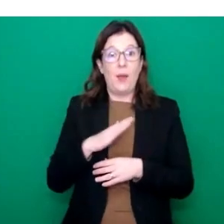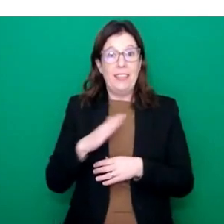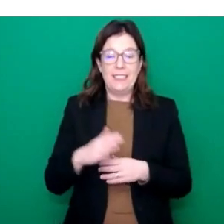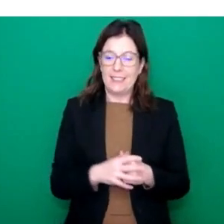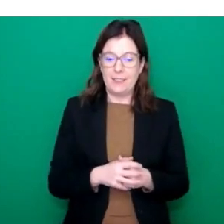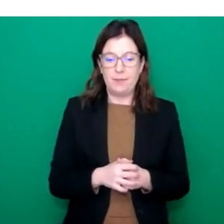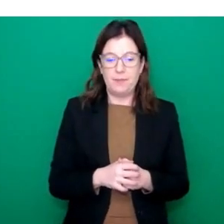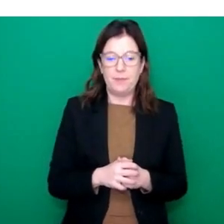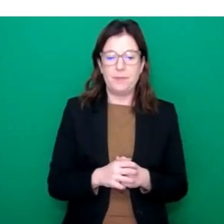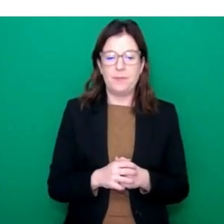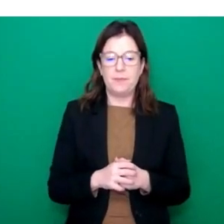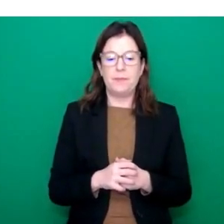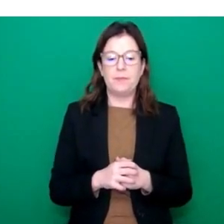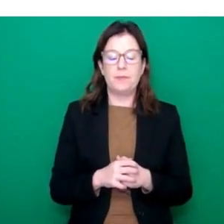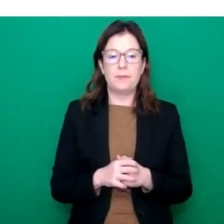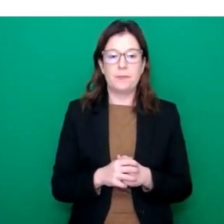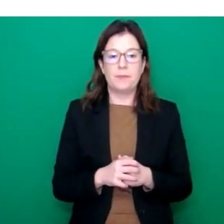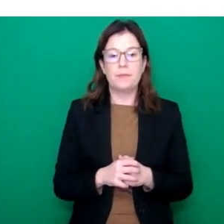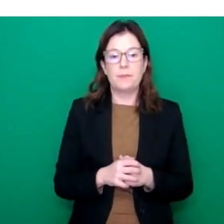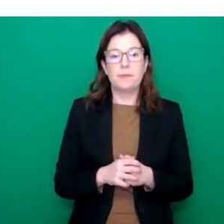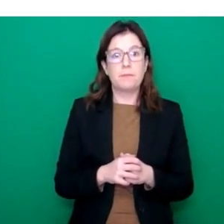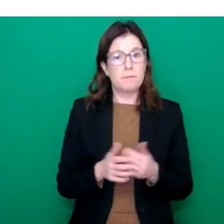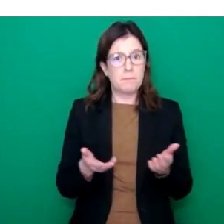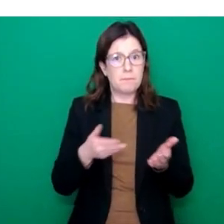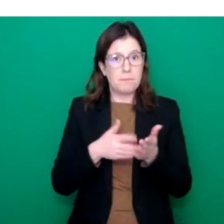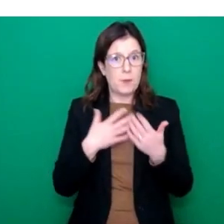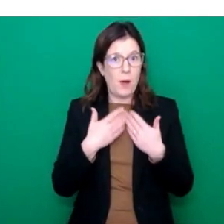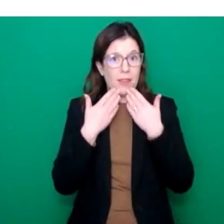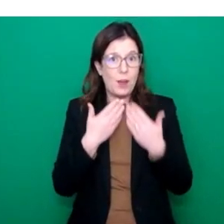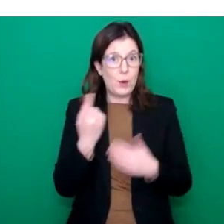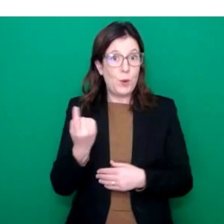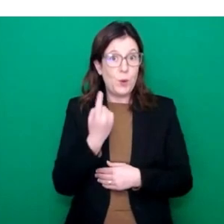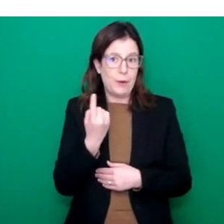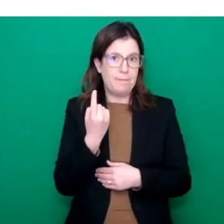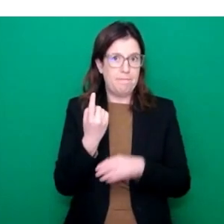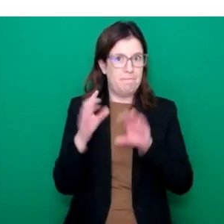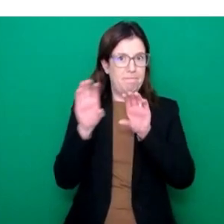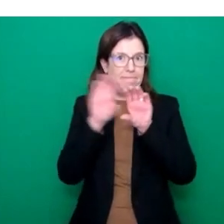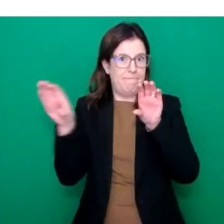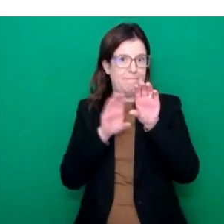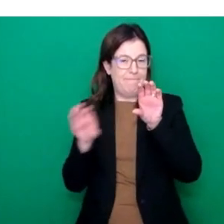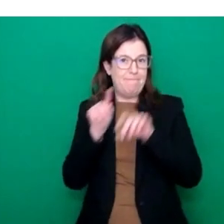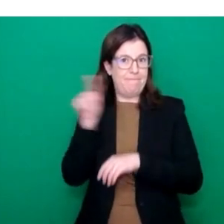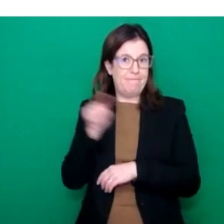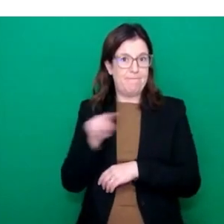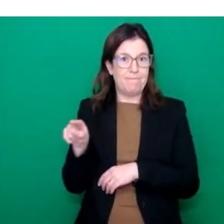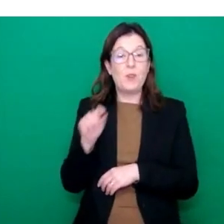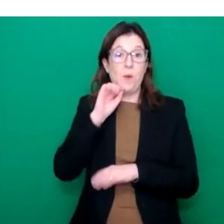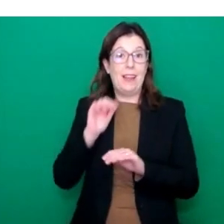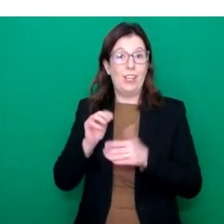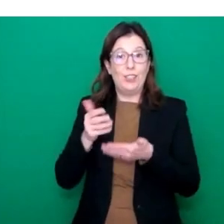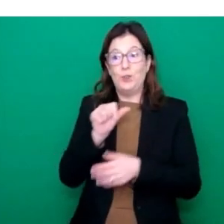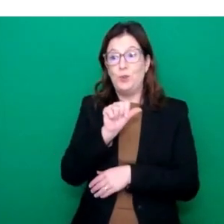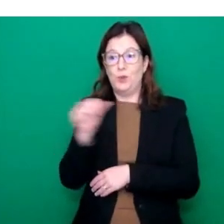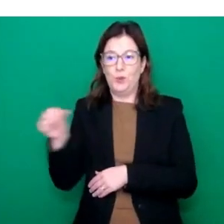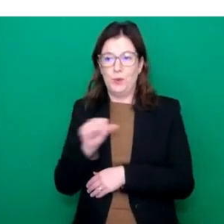Thank you, Bill. So today we'd also like to say a massive thank you to the people who are joining us today, and I'll be introducing the panel a little